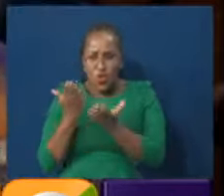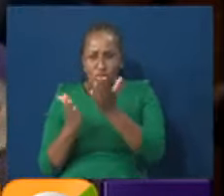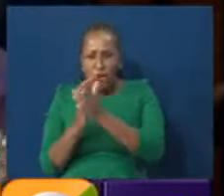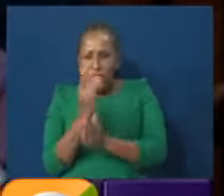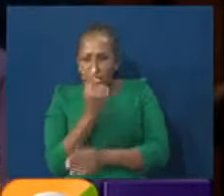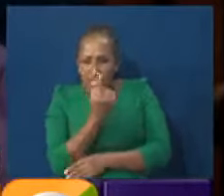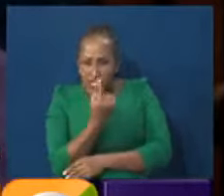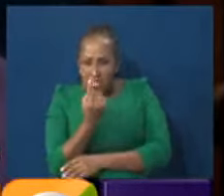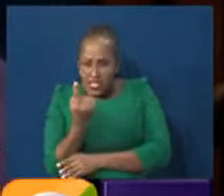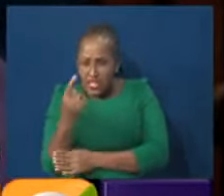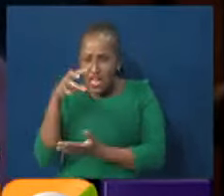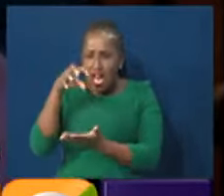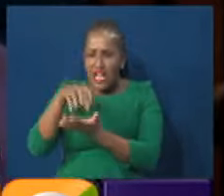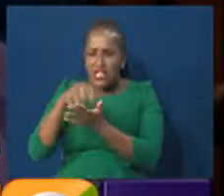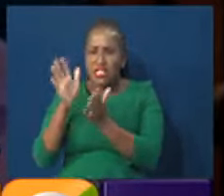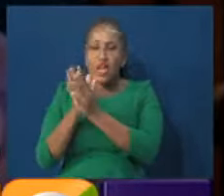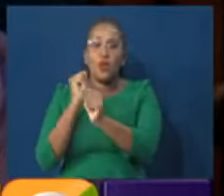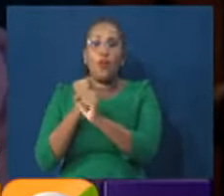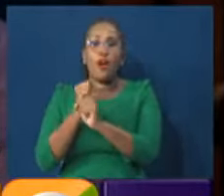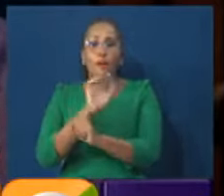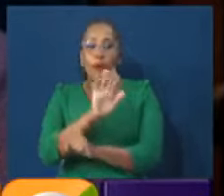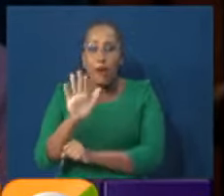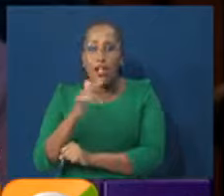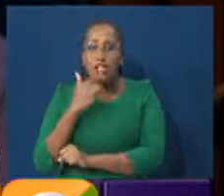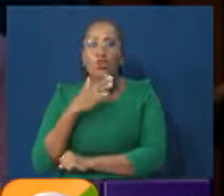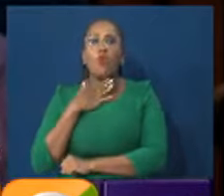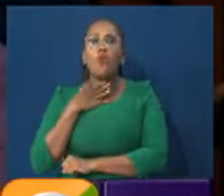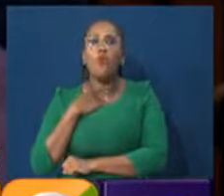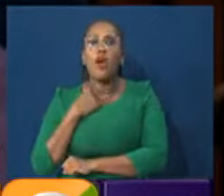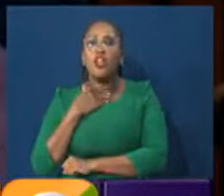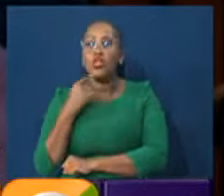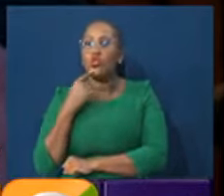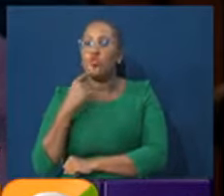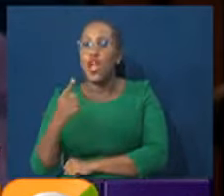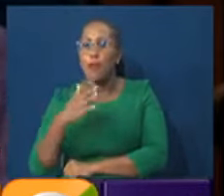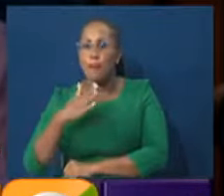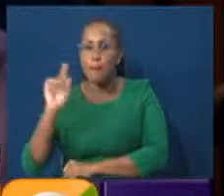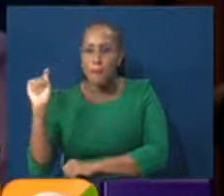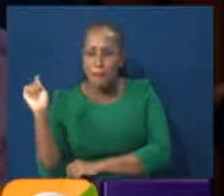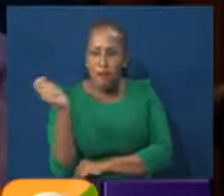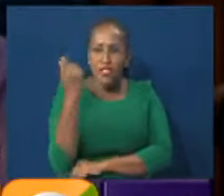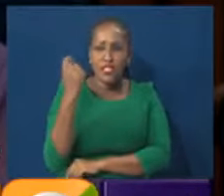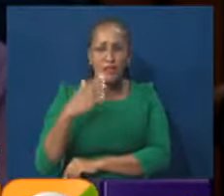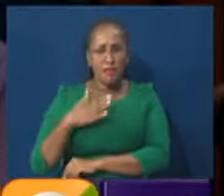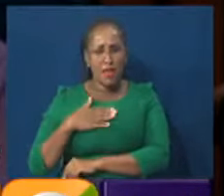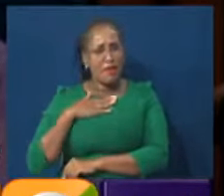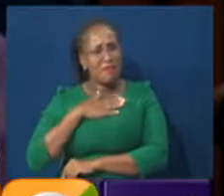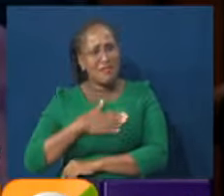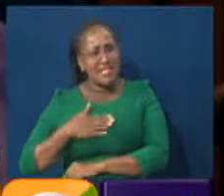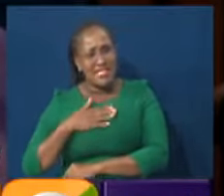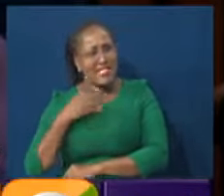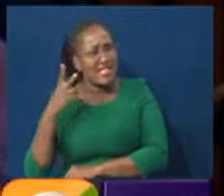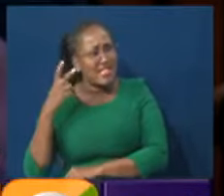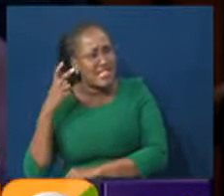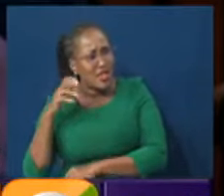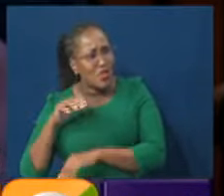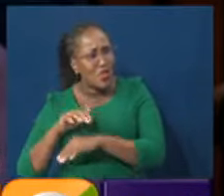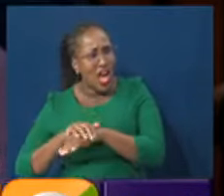state agency and their performance. So I would like to tell my president that be a good listener, but talk